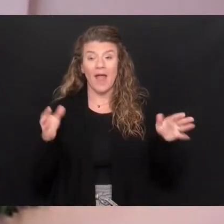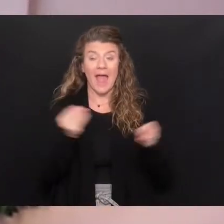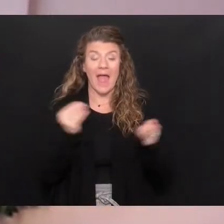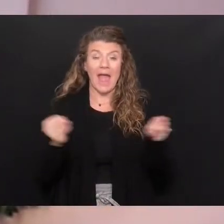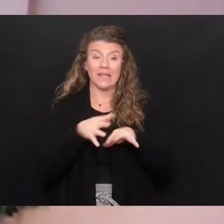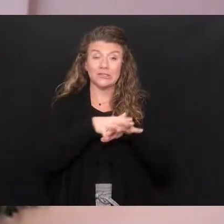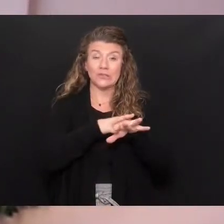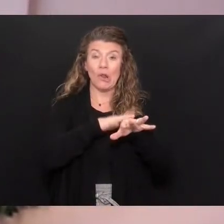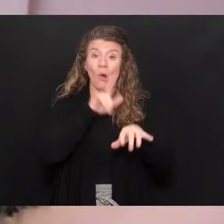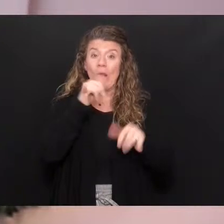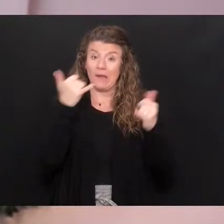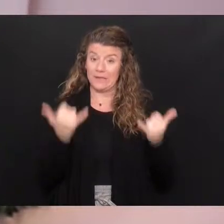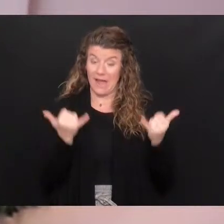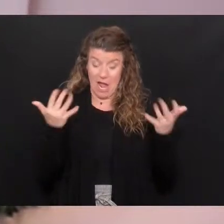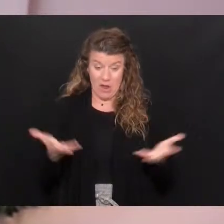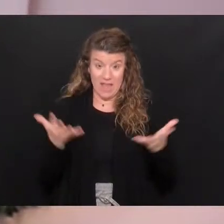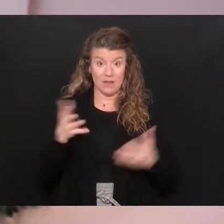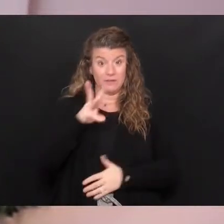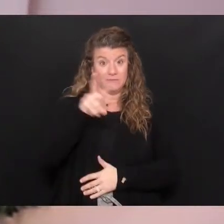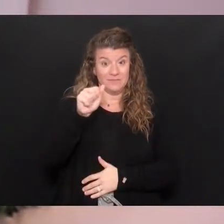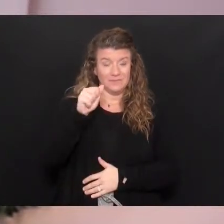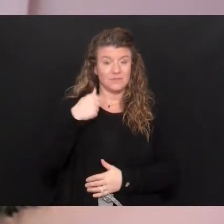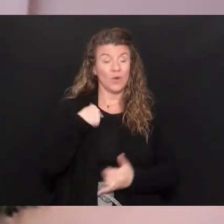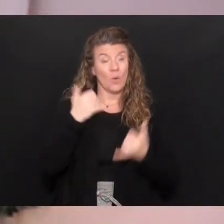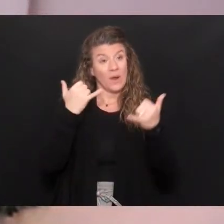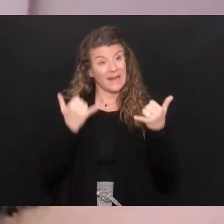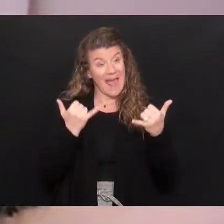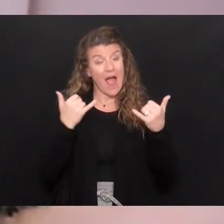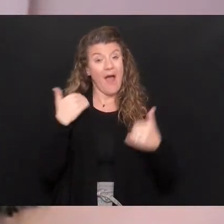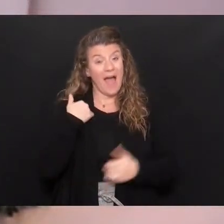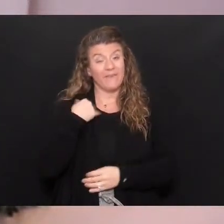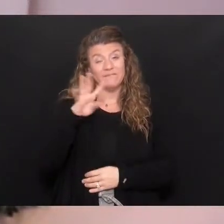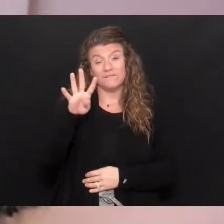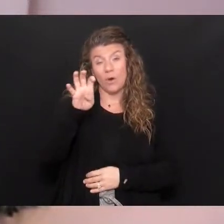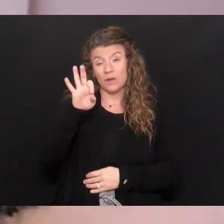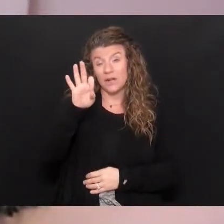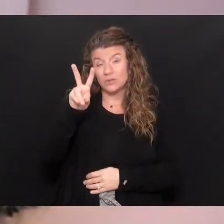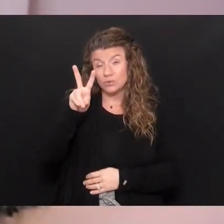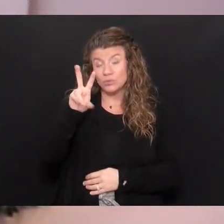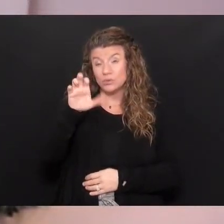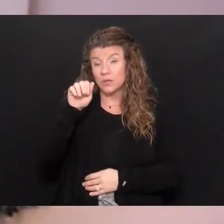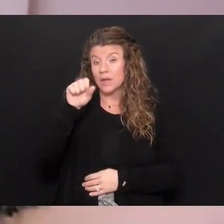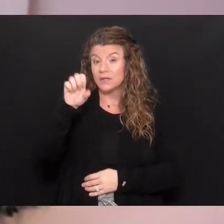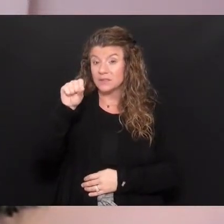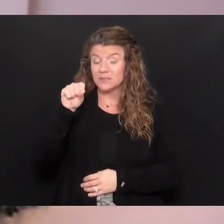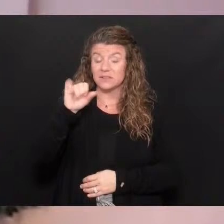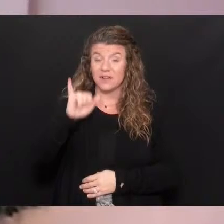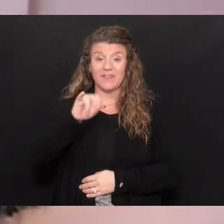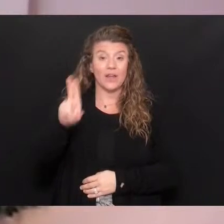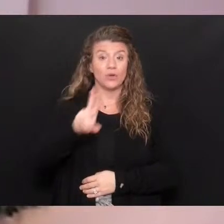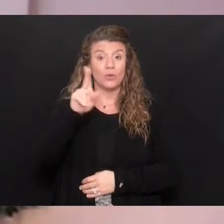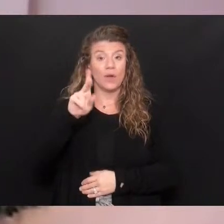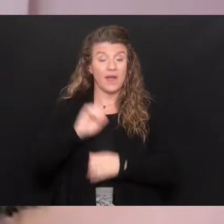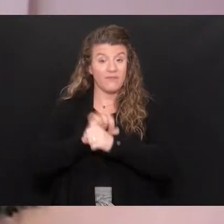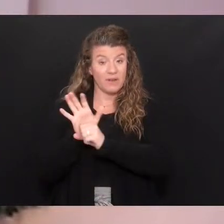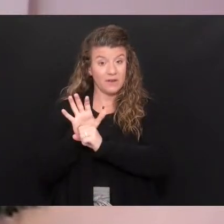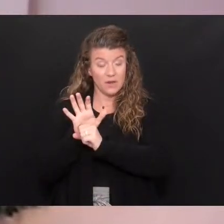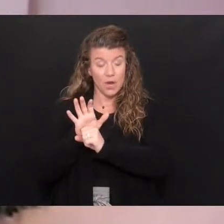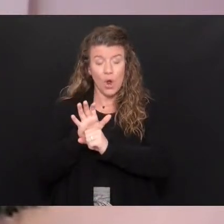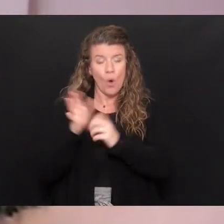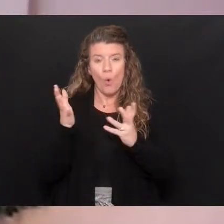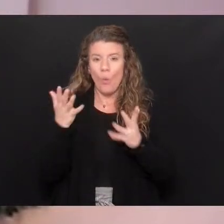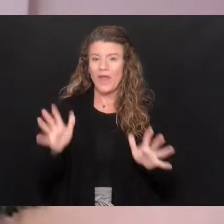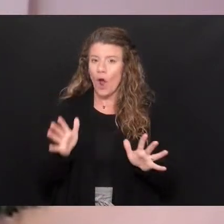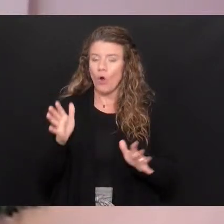slowly in West Virginia, we're now up to 402 documented cases of the United Kingdom variant. We